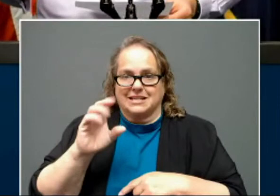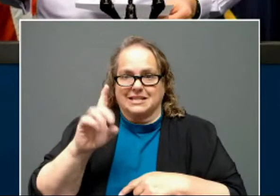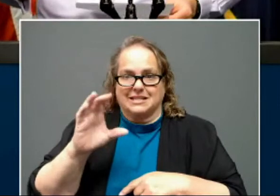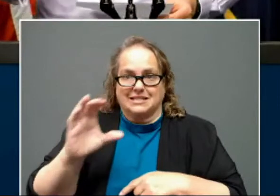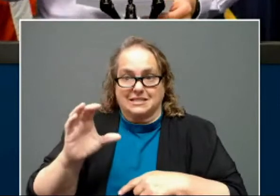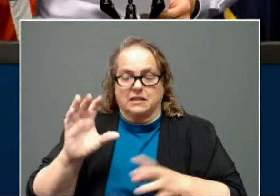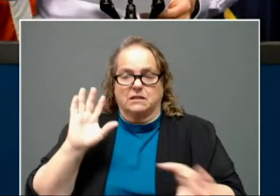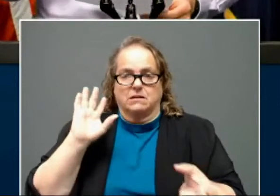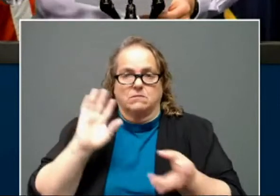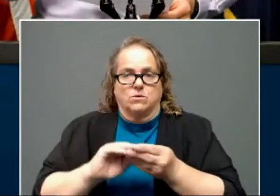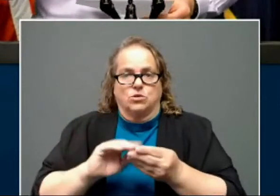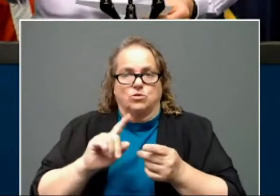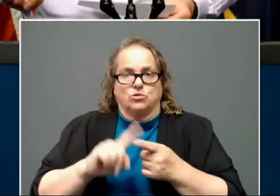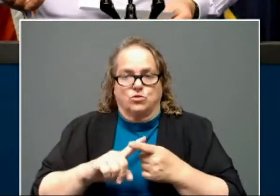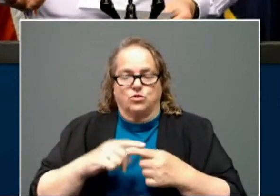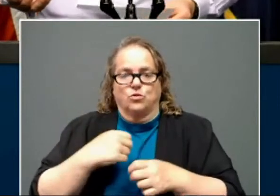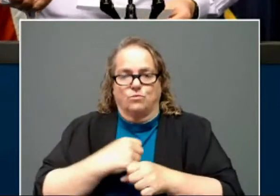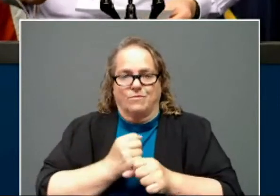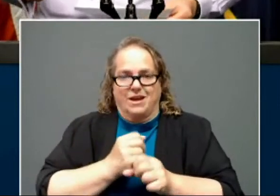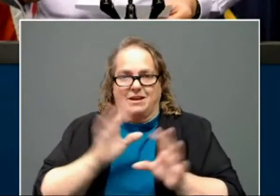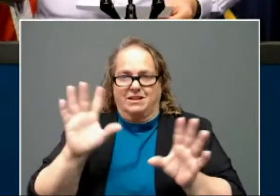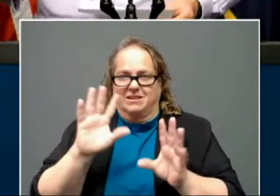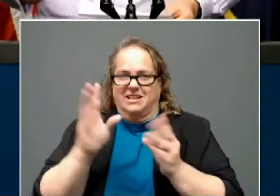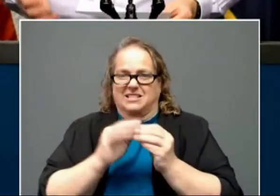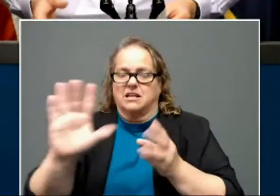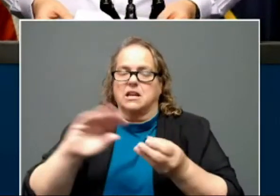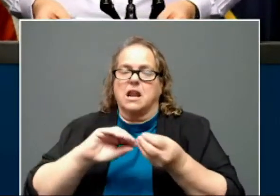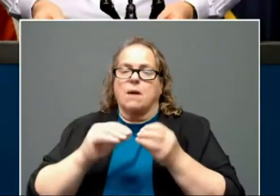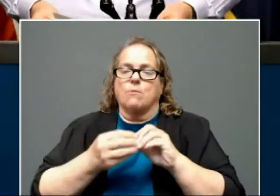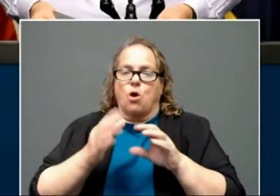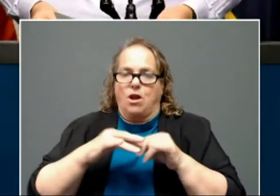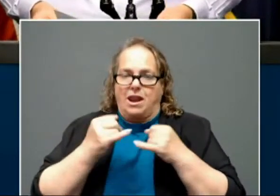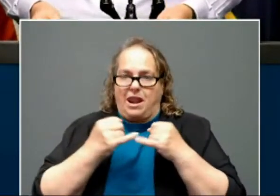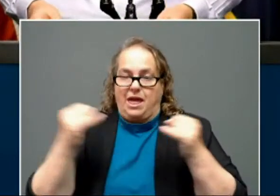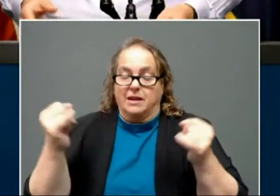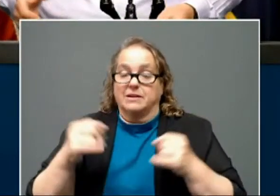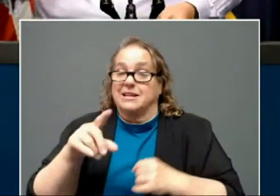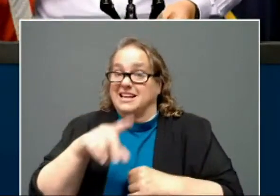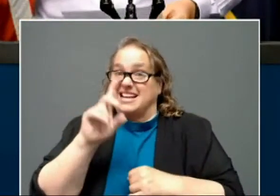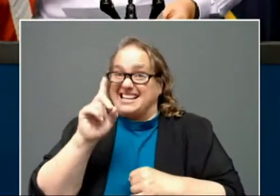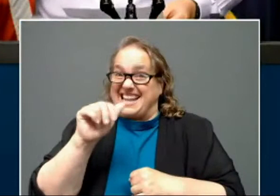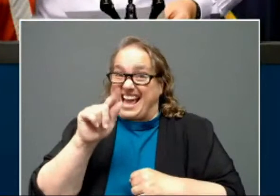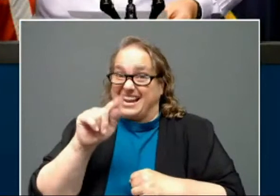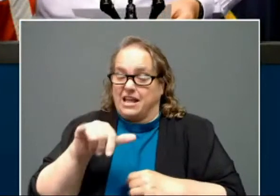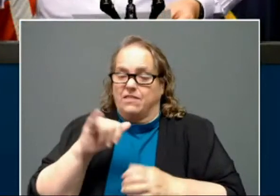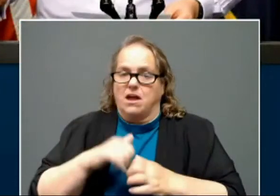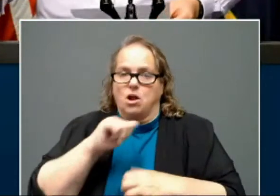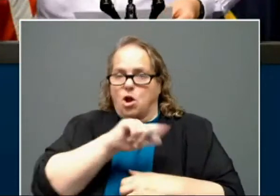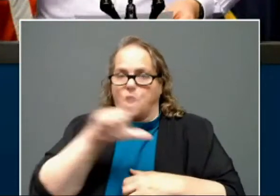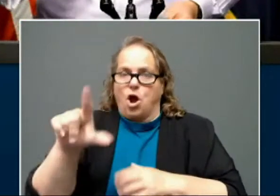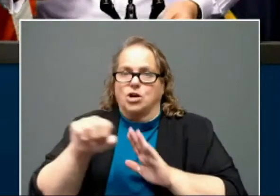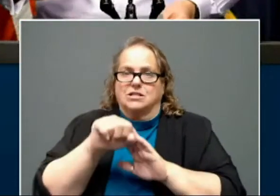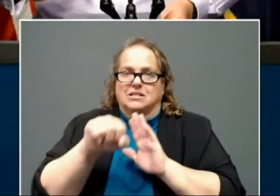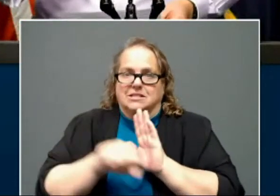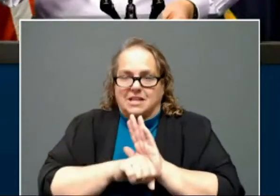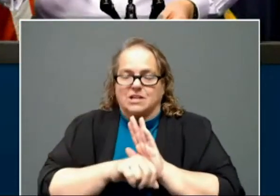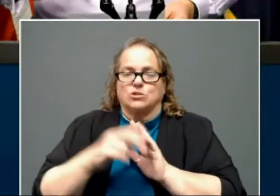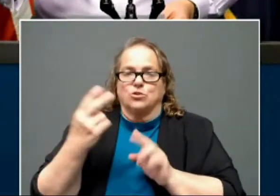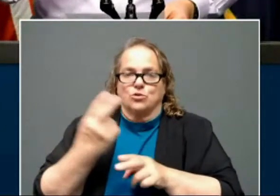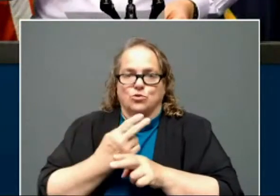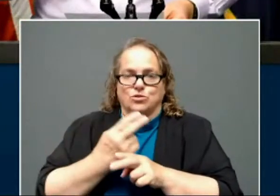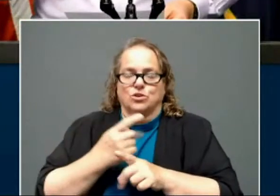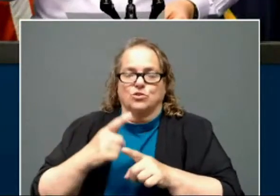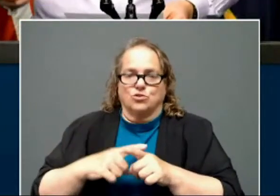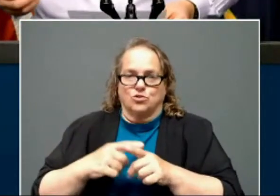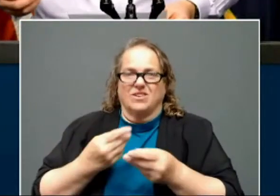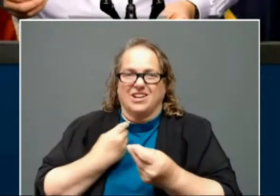dashboard online. It's the database that every state and territory is using to enter data and to pull data out to